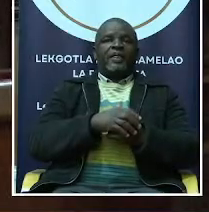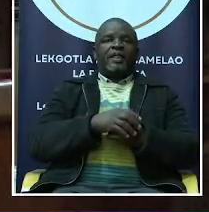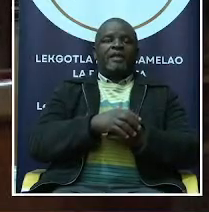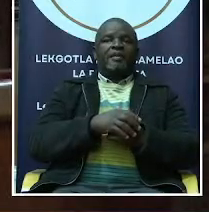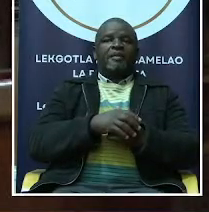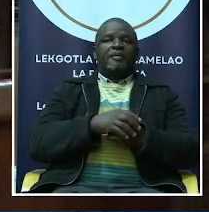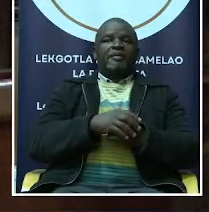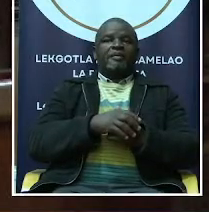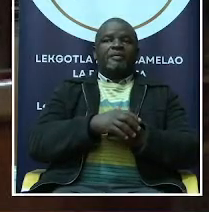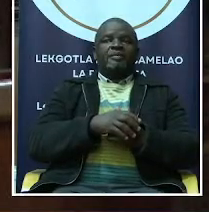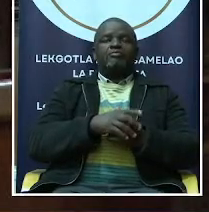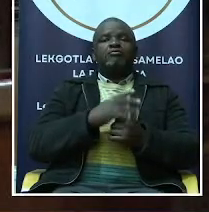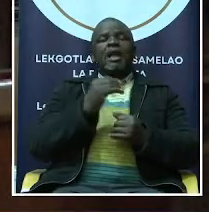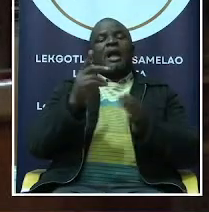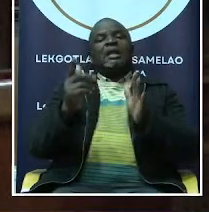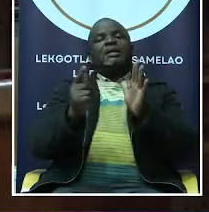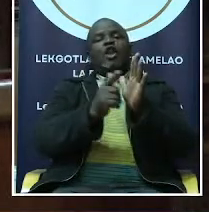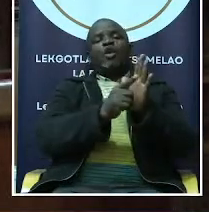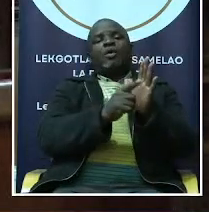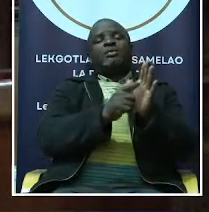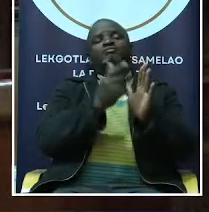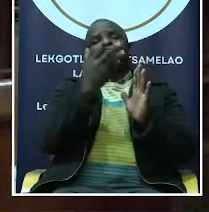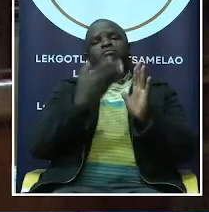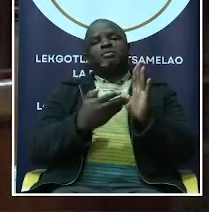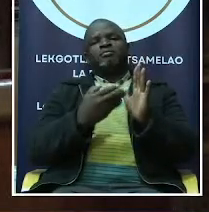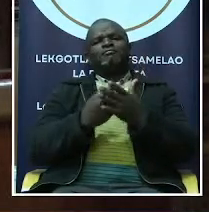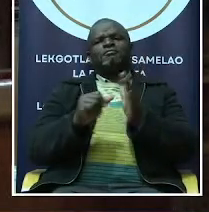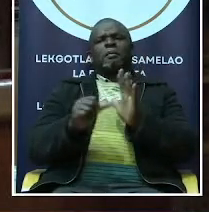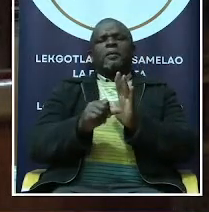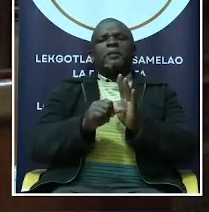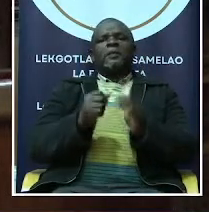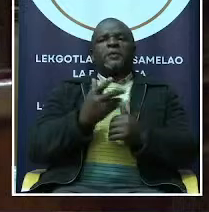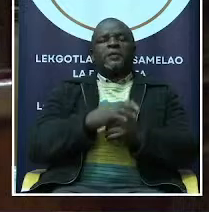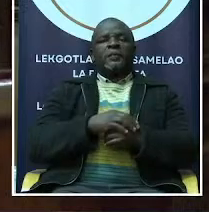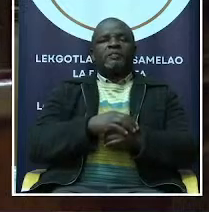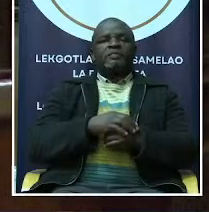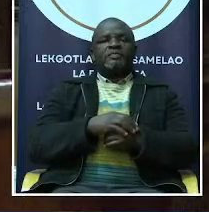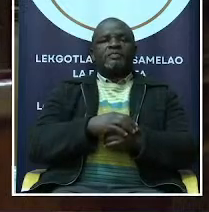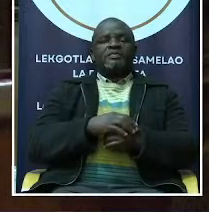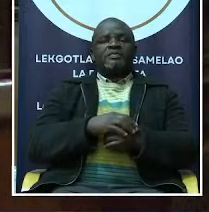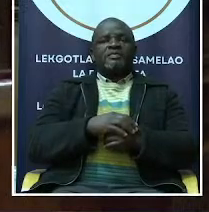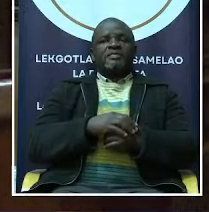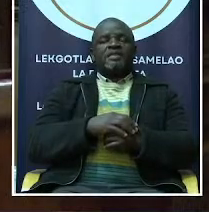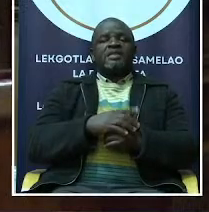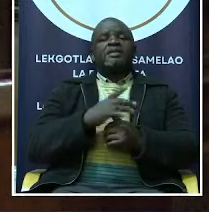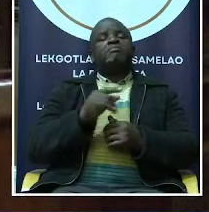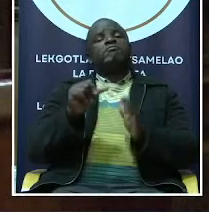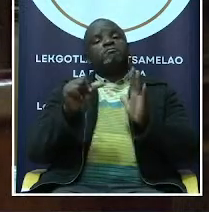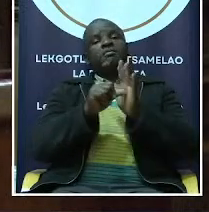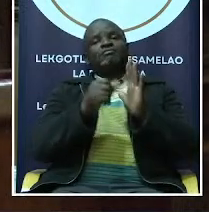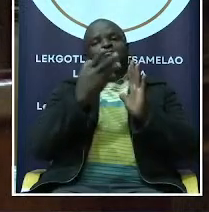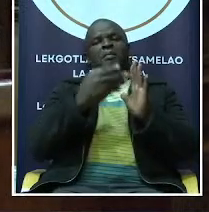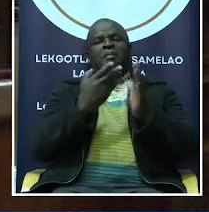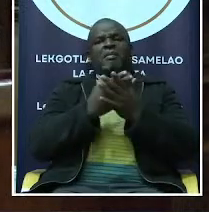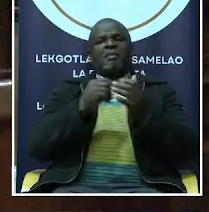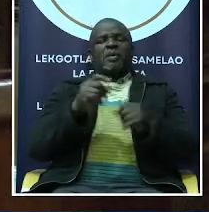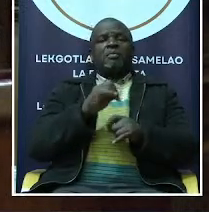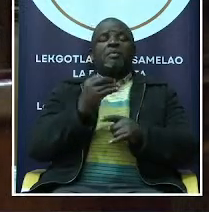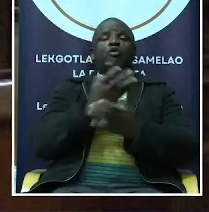these laws that I've spoken about necessary? They are necessary because the economic empowerment is